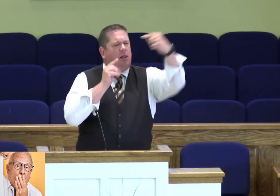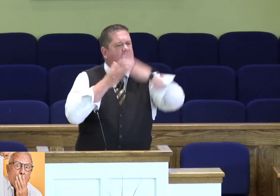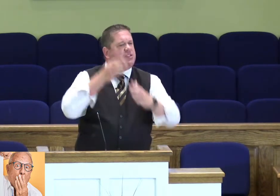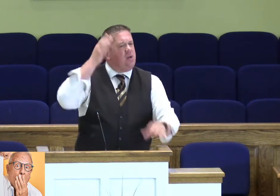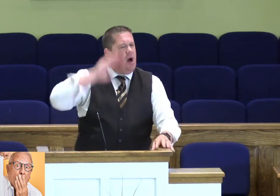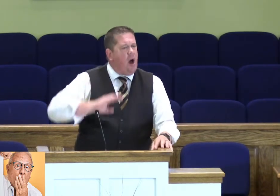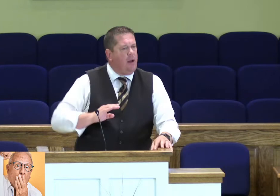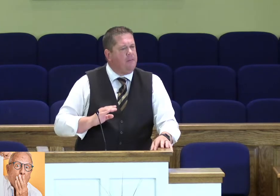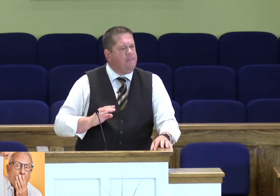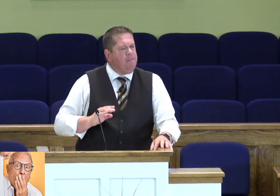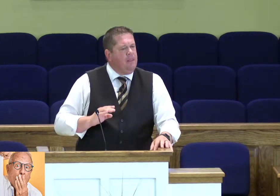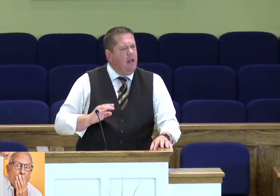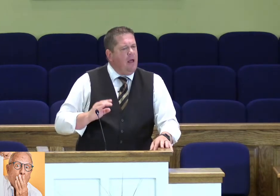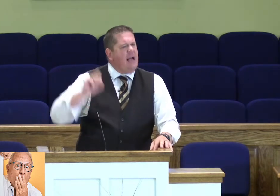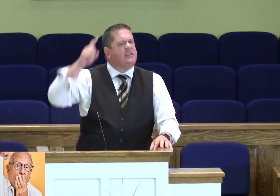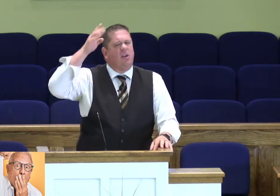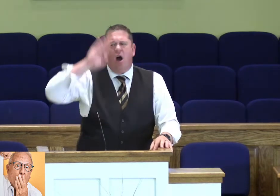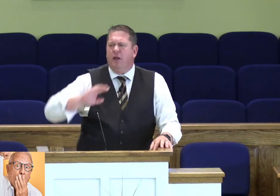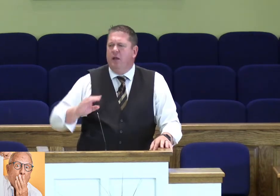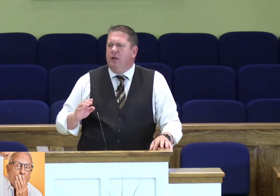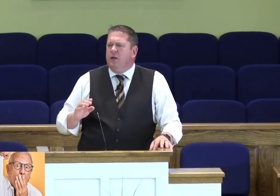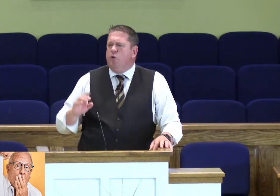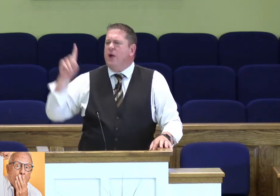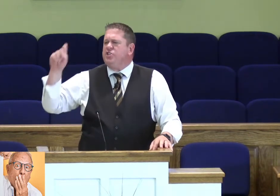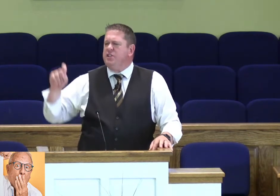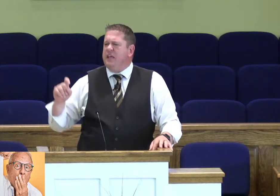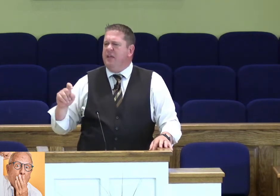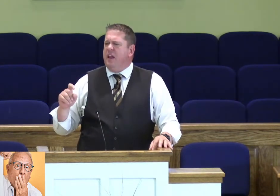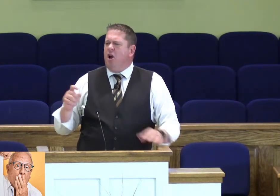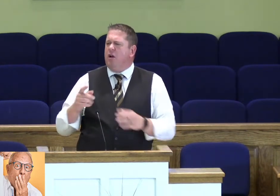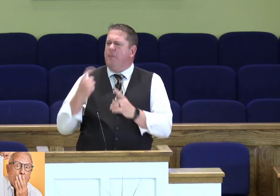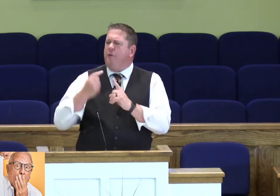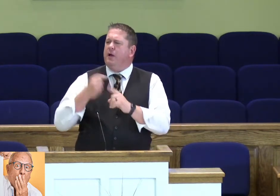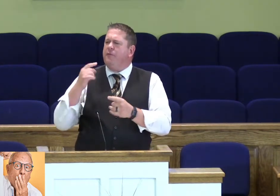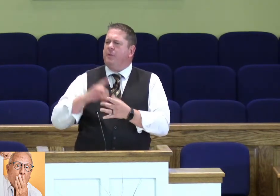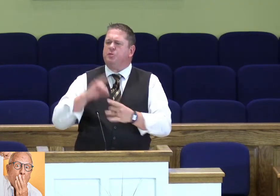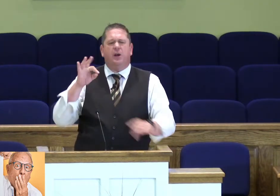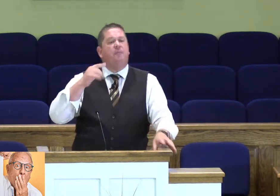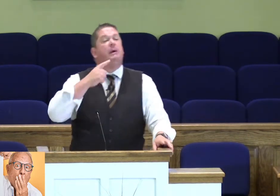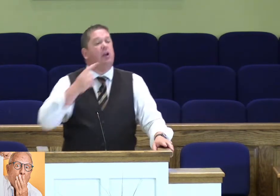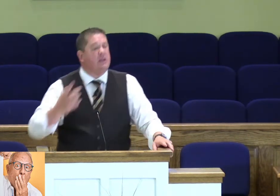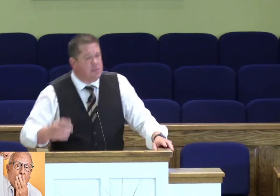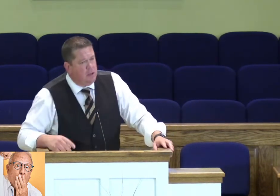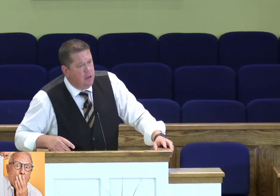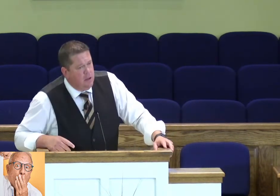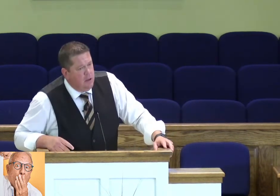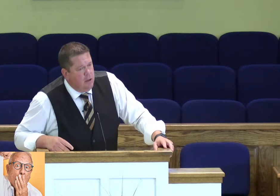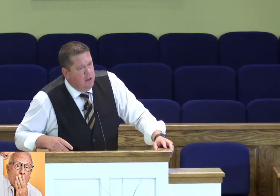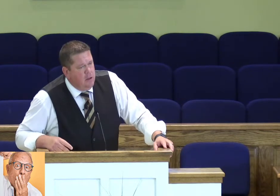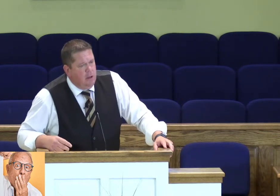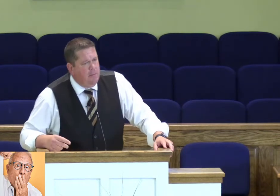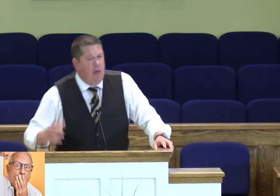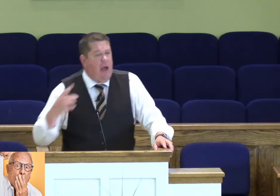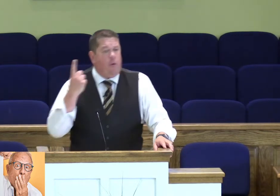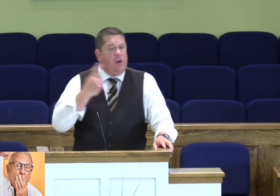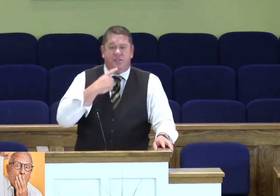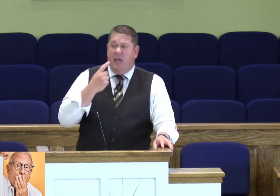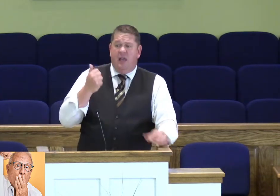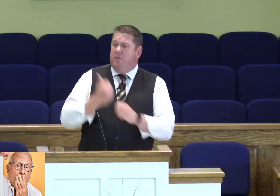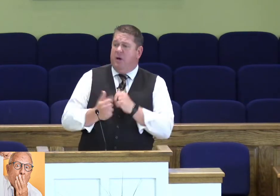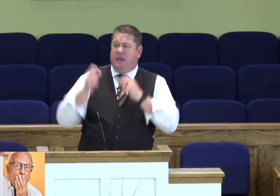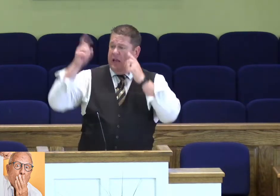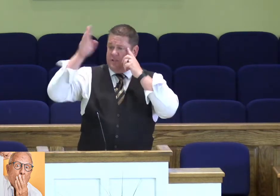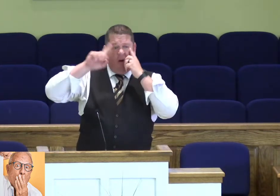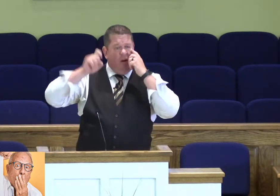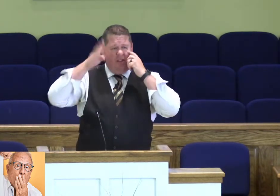a battle against God. Asking God questions that come from a spirit of bitterness. And by the way, I always